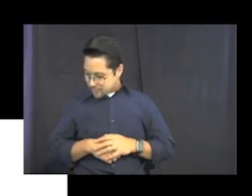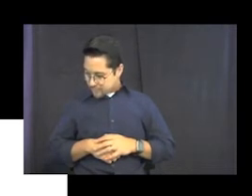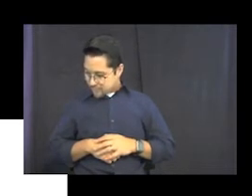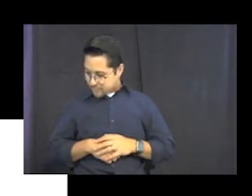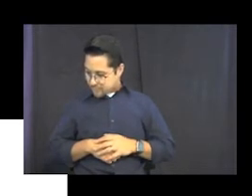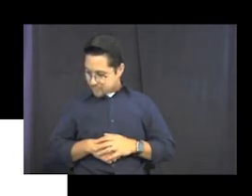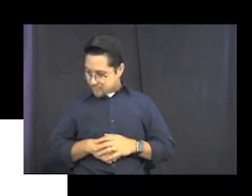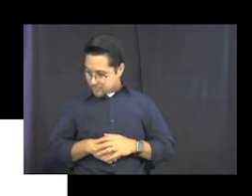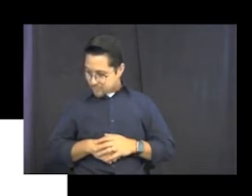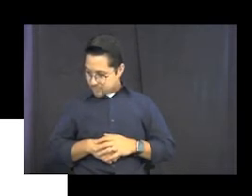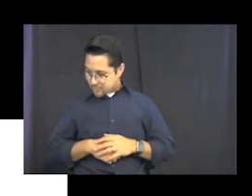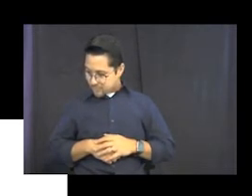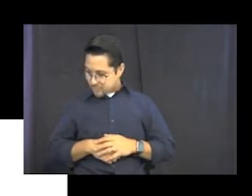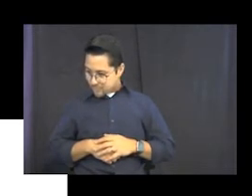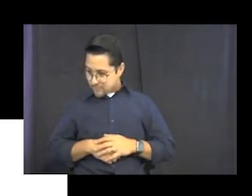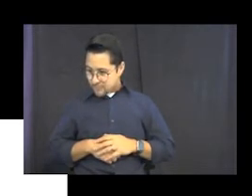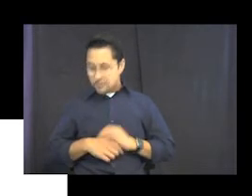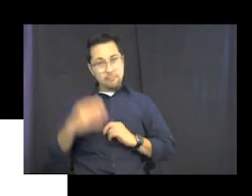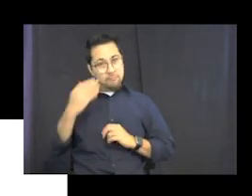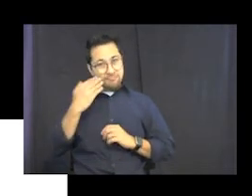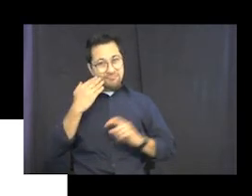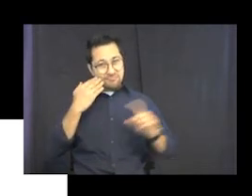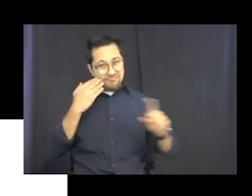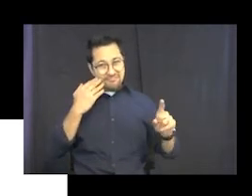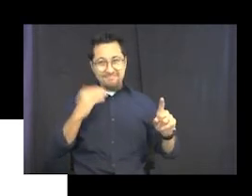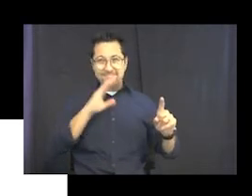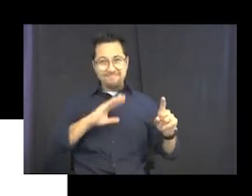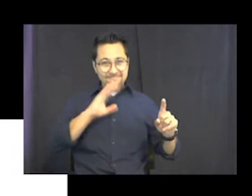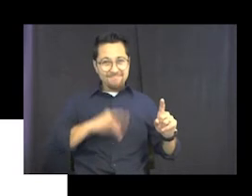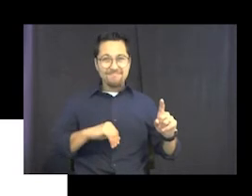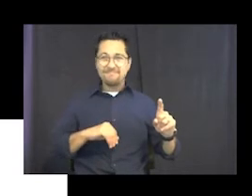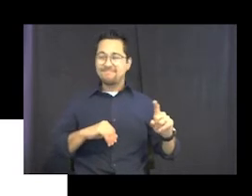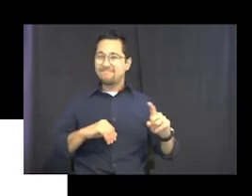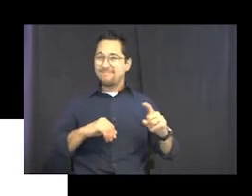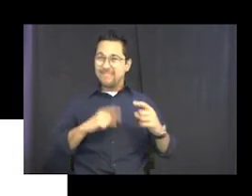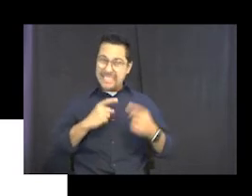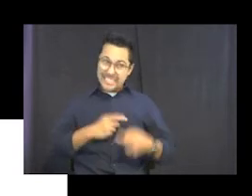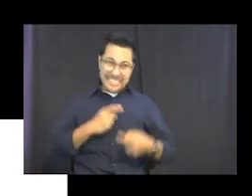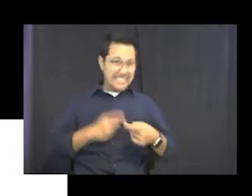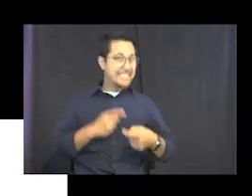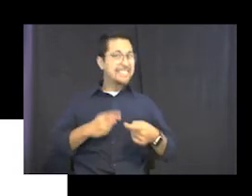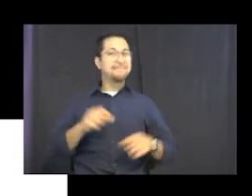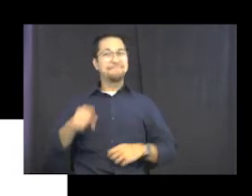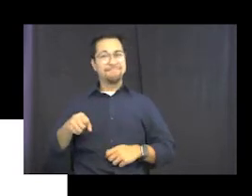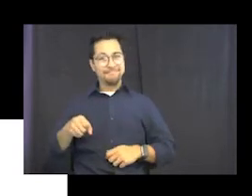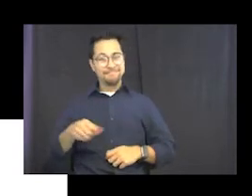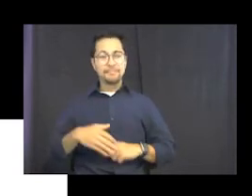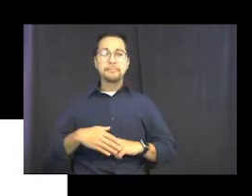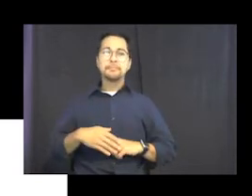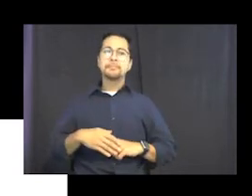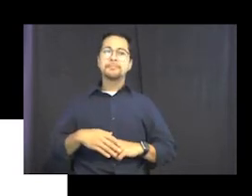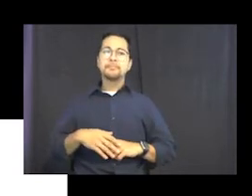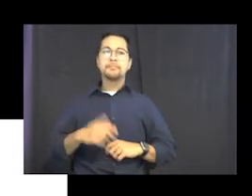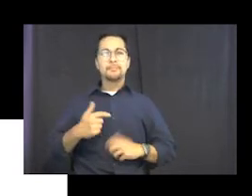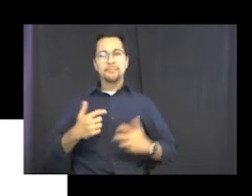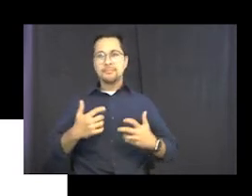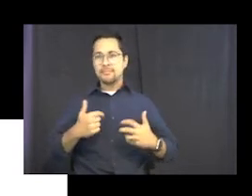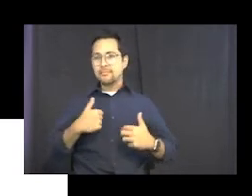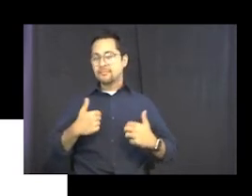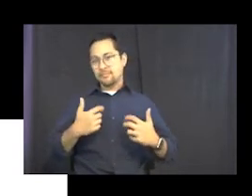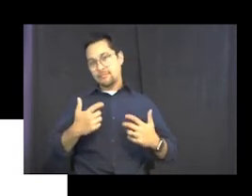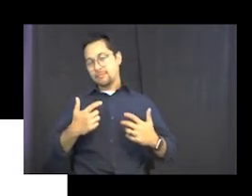as much as that one was frustrating, aggravating, and I often wanted to throw